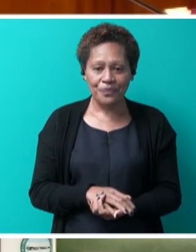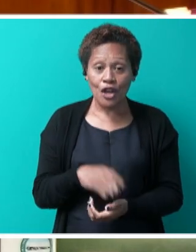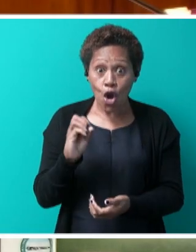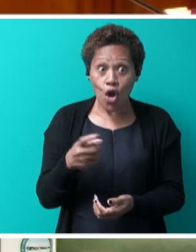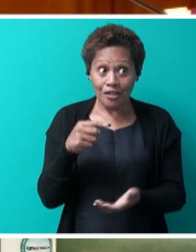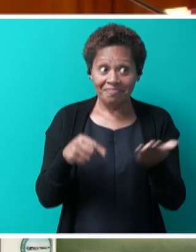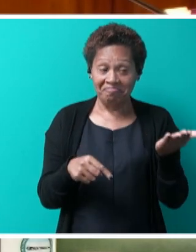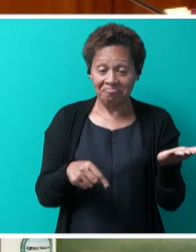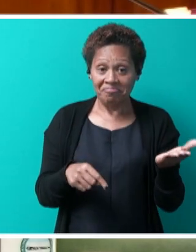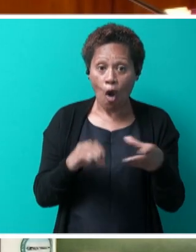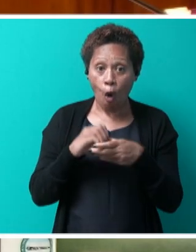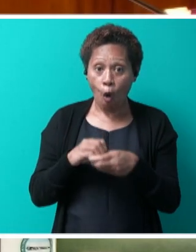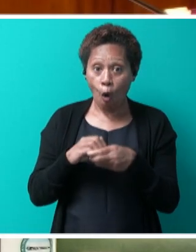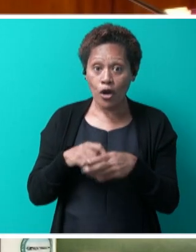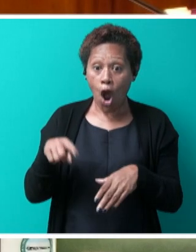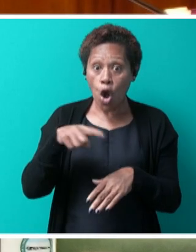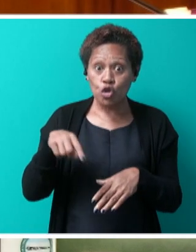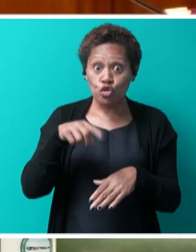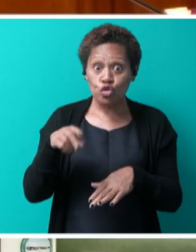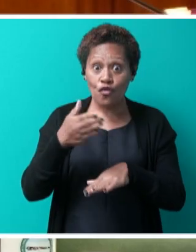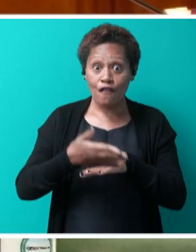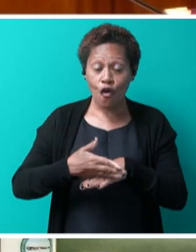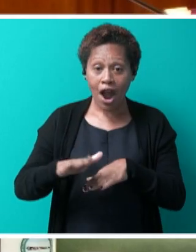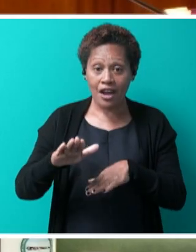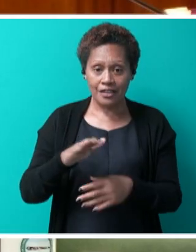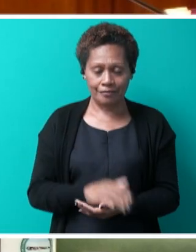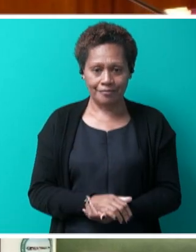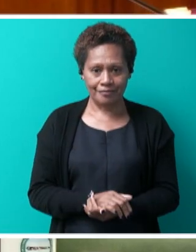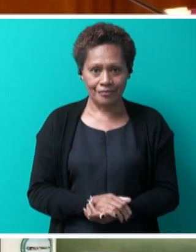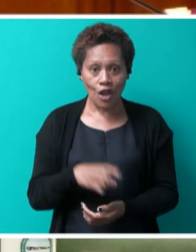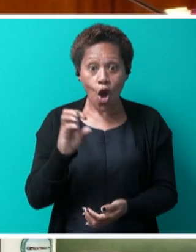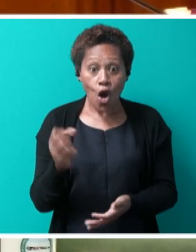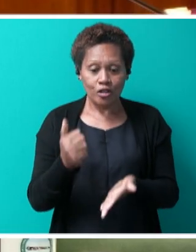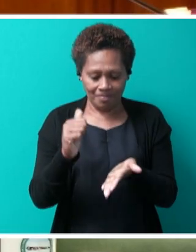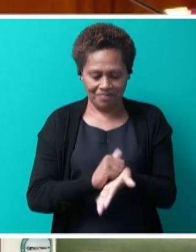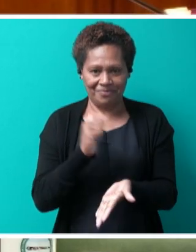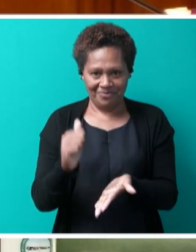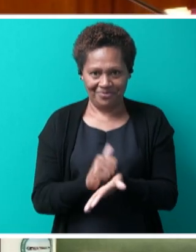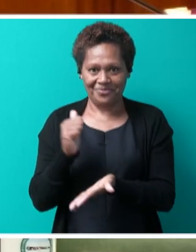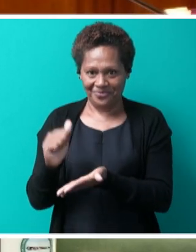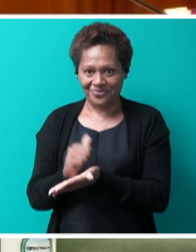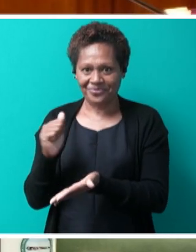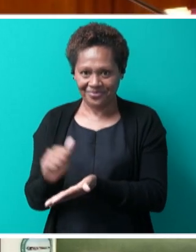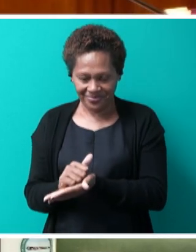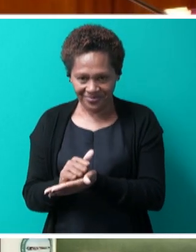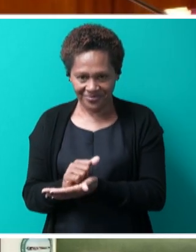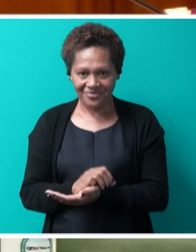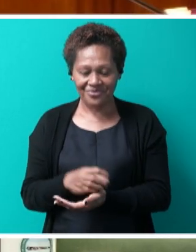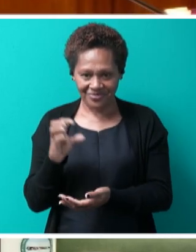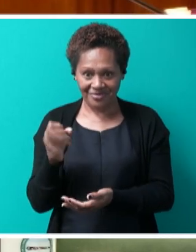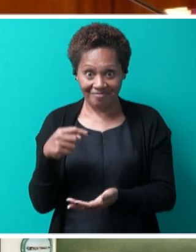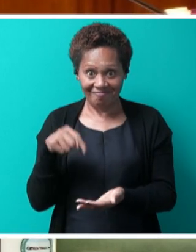neto begoya ni sarawa ni rawa ni tambaki nga na buno keto yadukina na labi ni title me baka keto